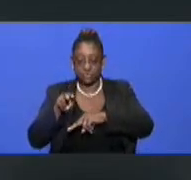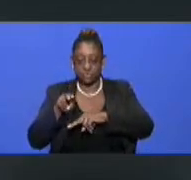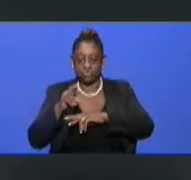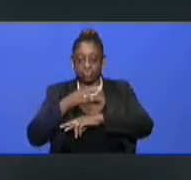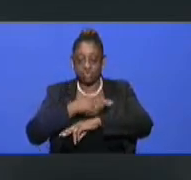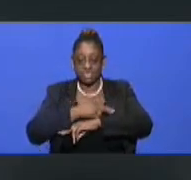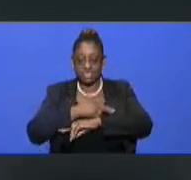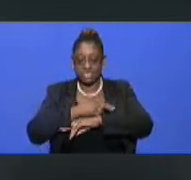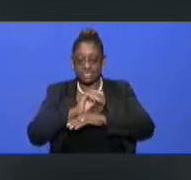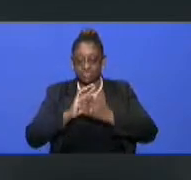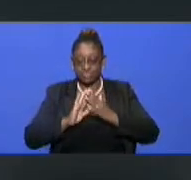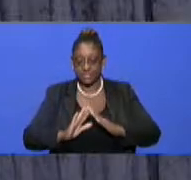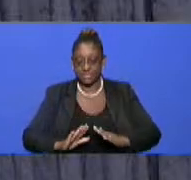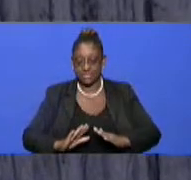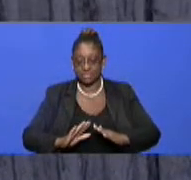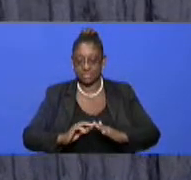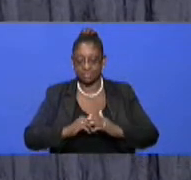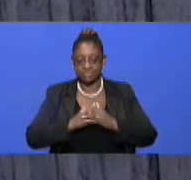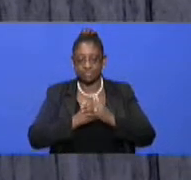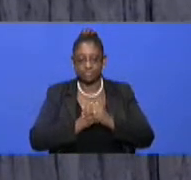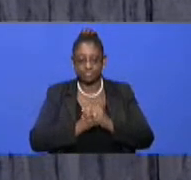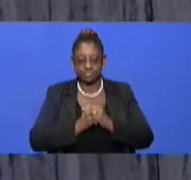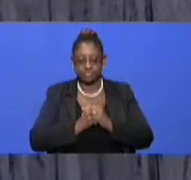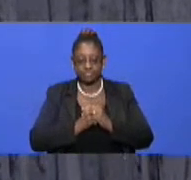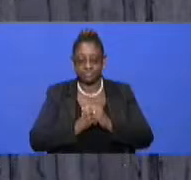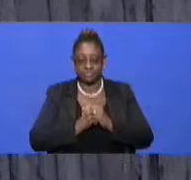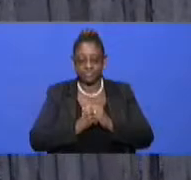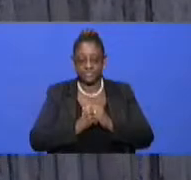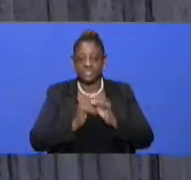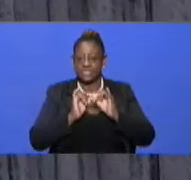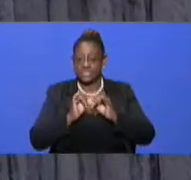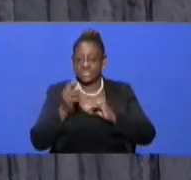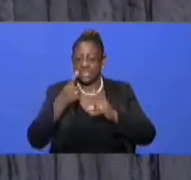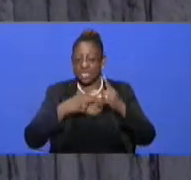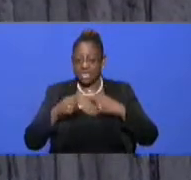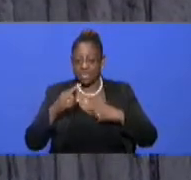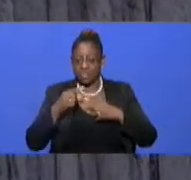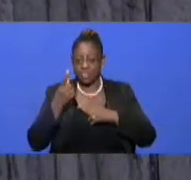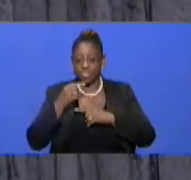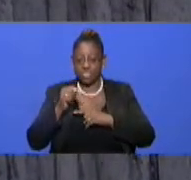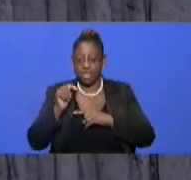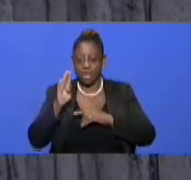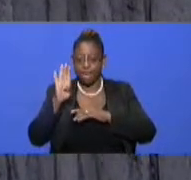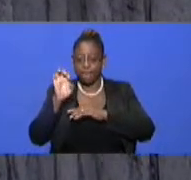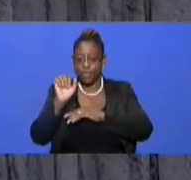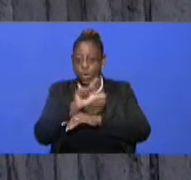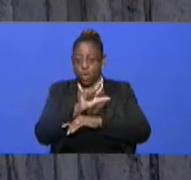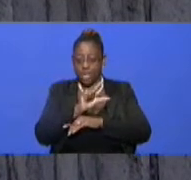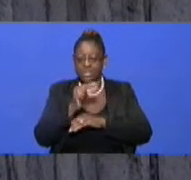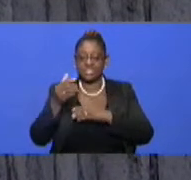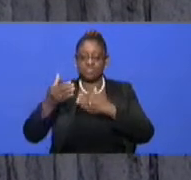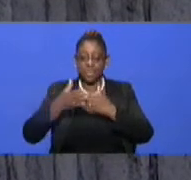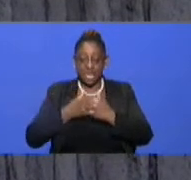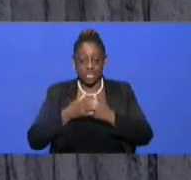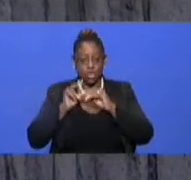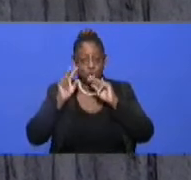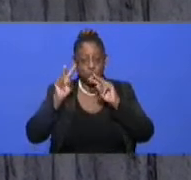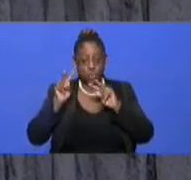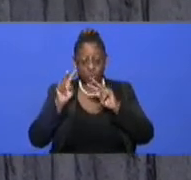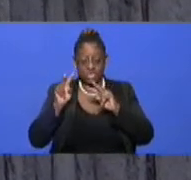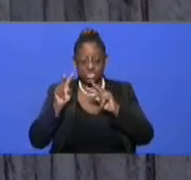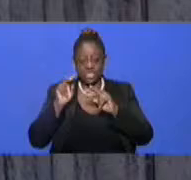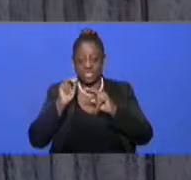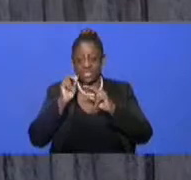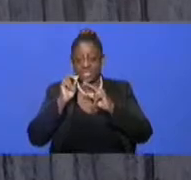rest in peace. Still to come in the Bahamas Tonight, the Red Ribbon Ball is back. You're watching the Bahamas Tonight, the